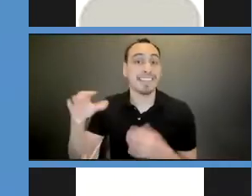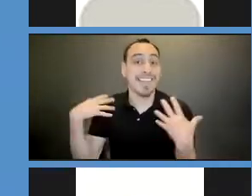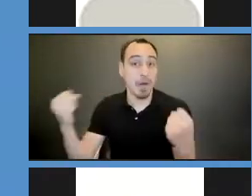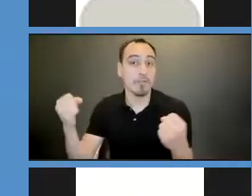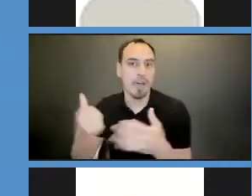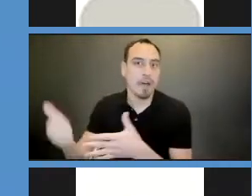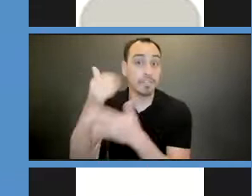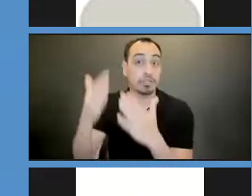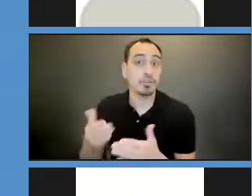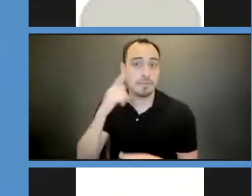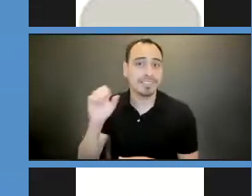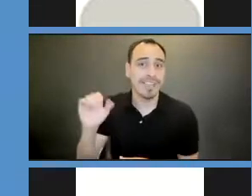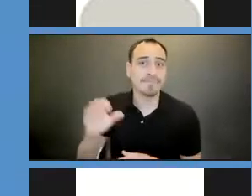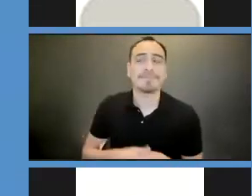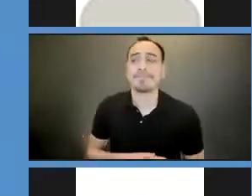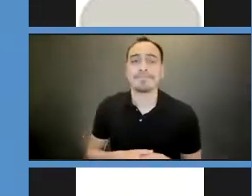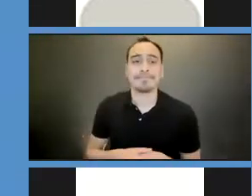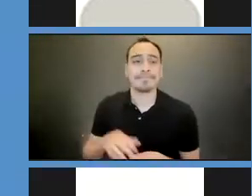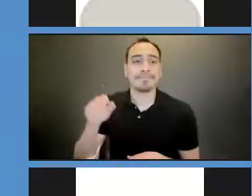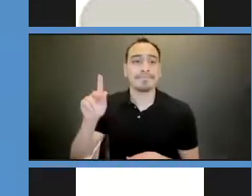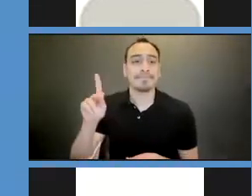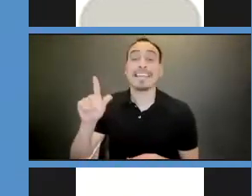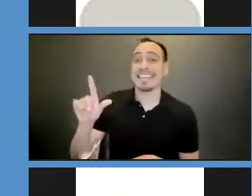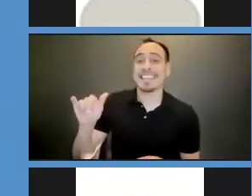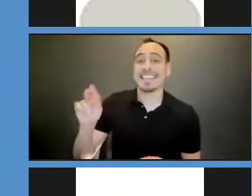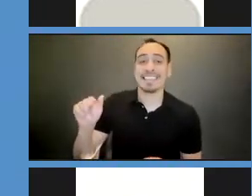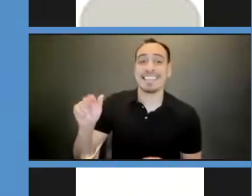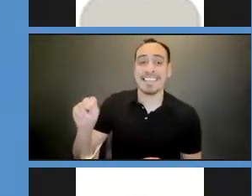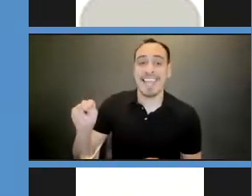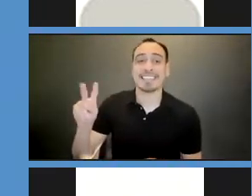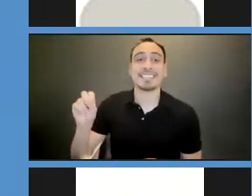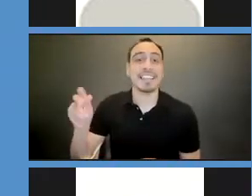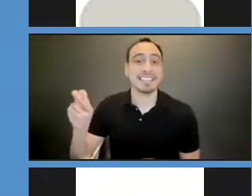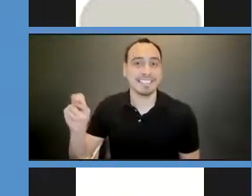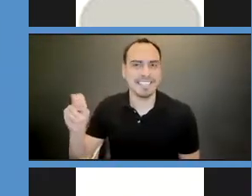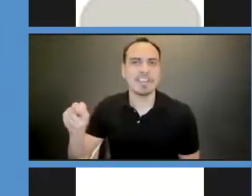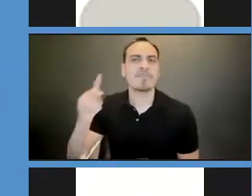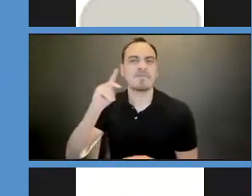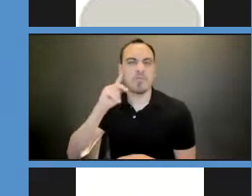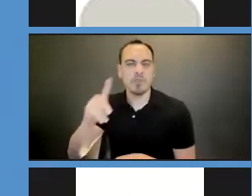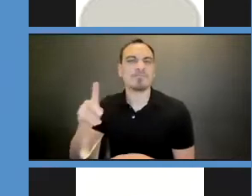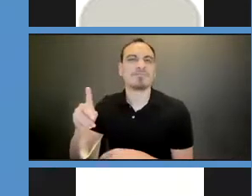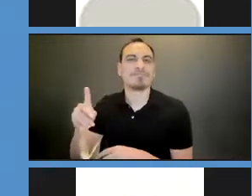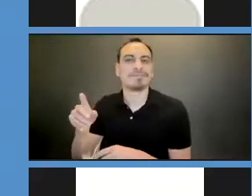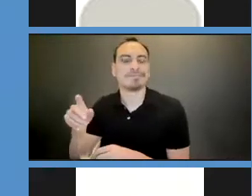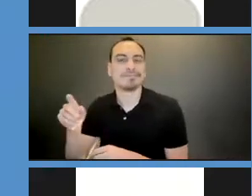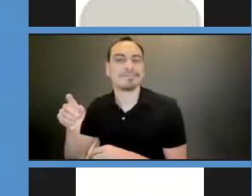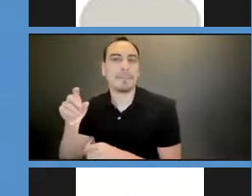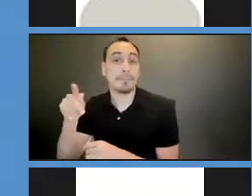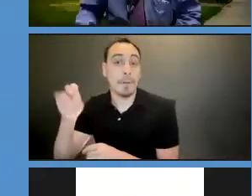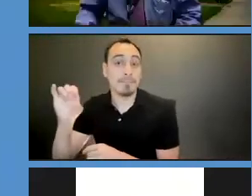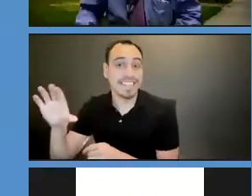Svensson, the Director of Nursing and Division Manager for Sacramento County Public Health. And we have Dr. Stuart Cohen, Chief